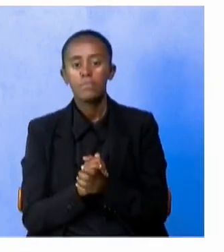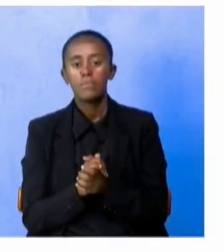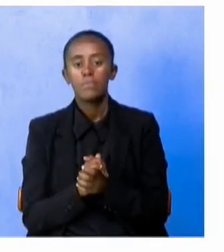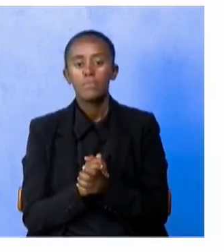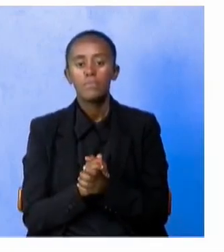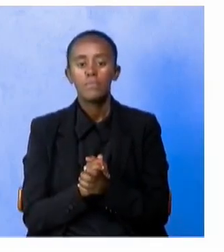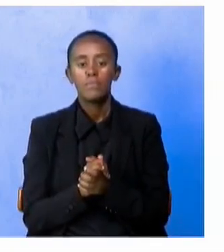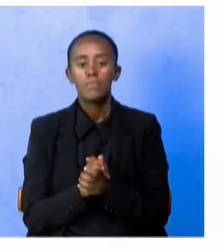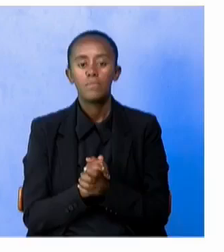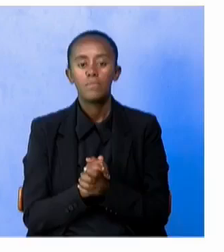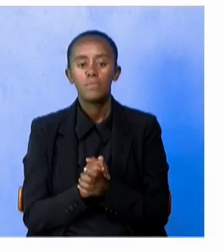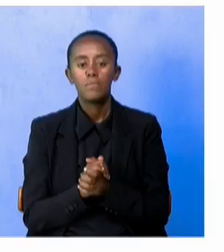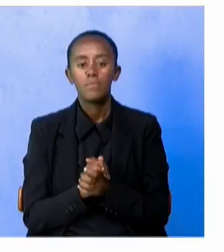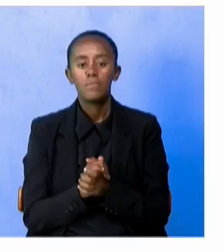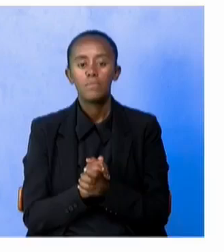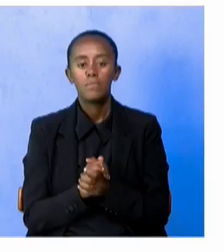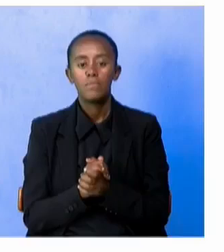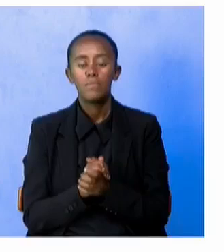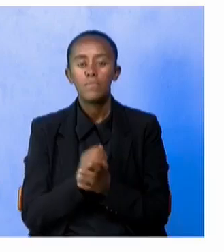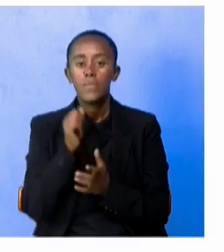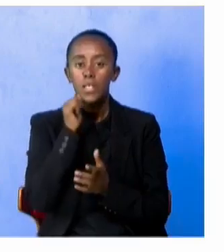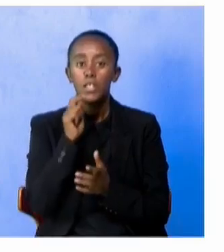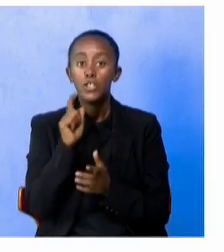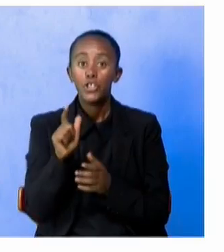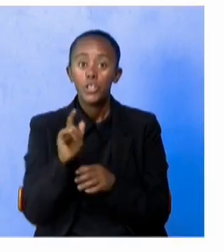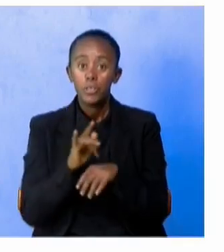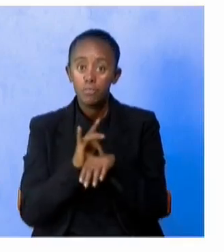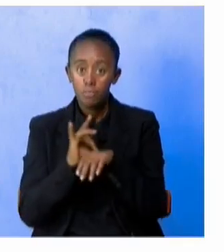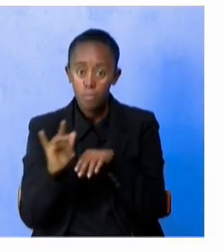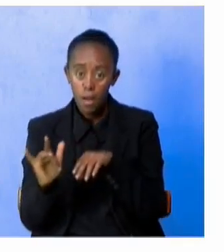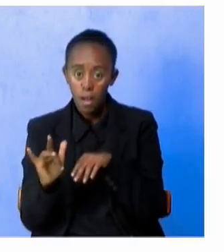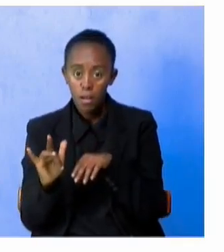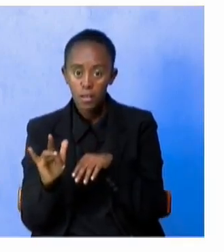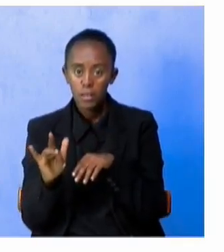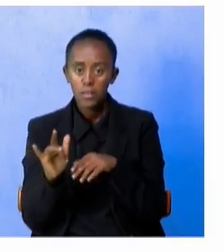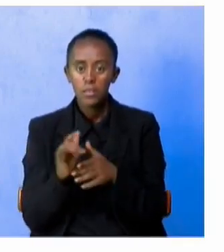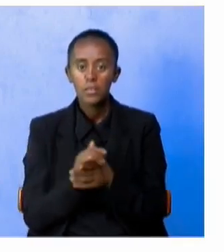she blank finish